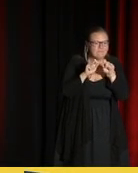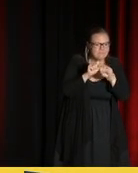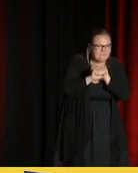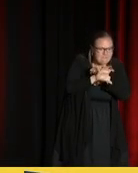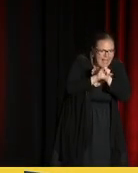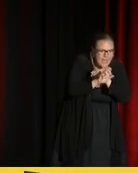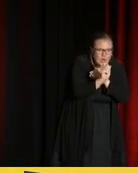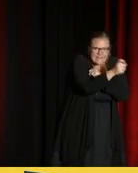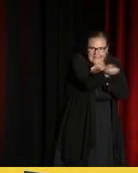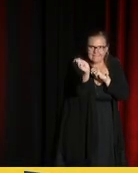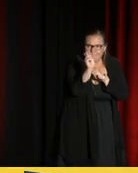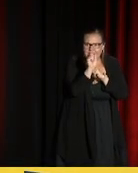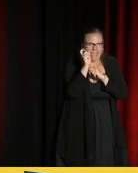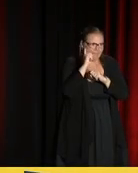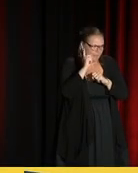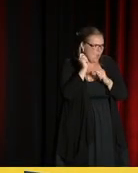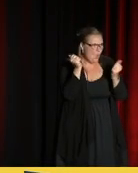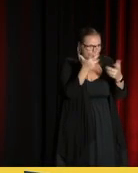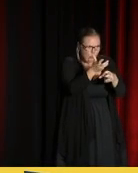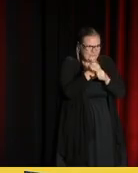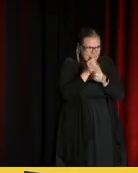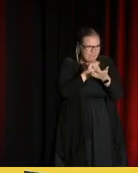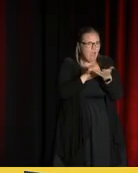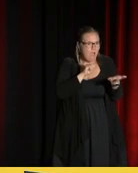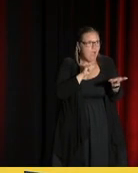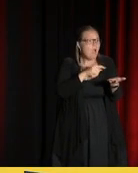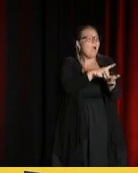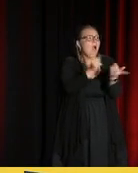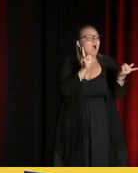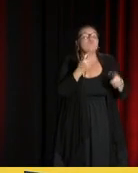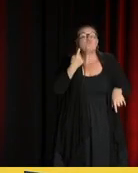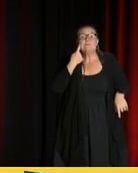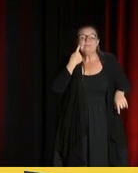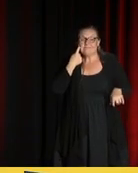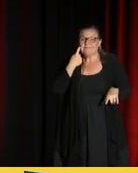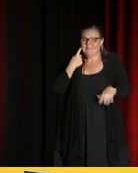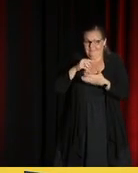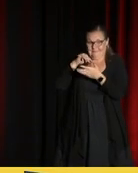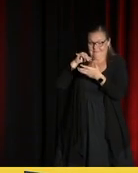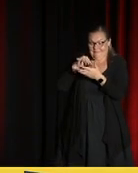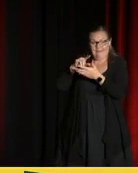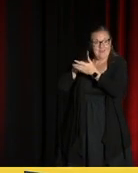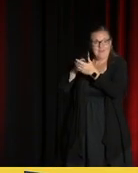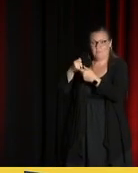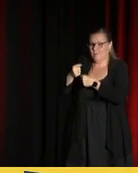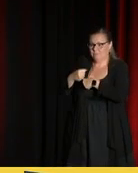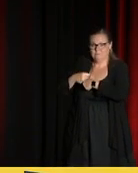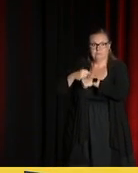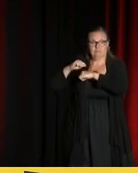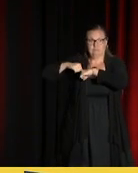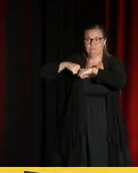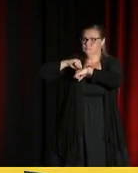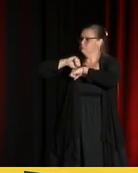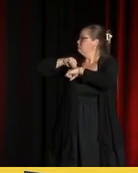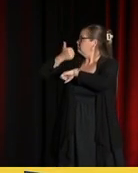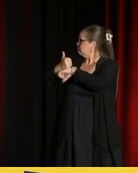I believe. We just launched a study that, well, where is that?